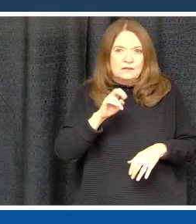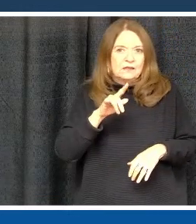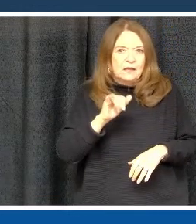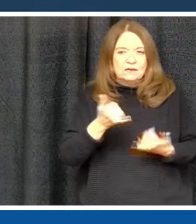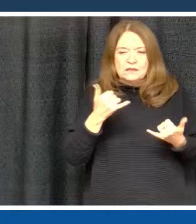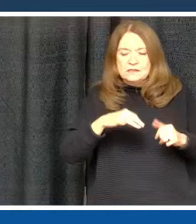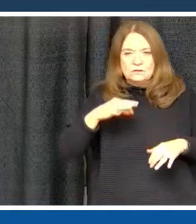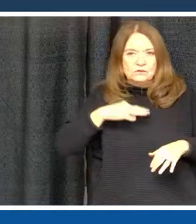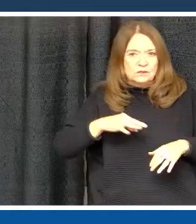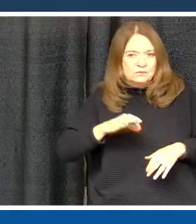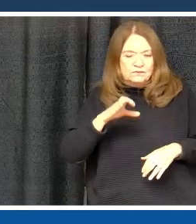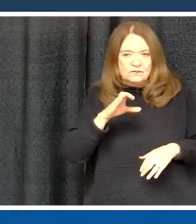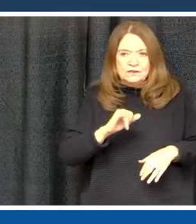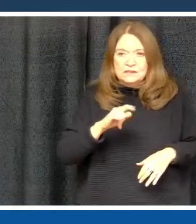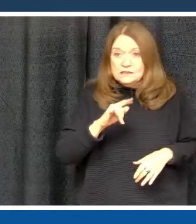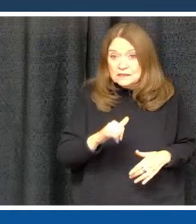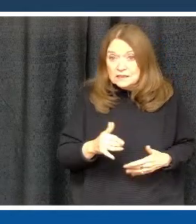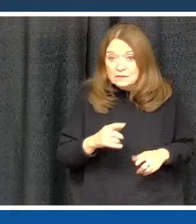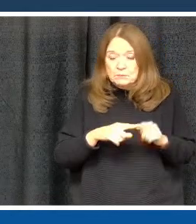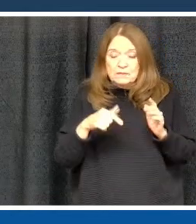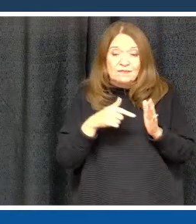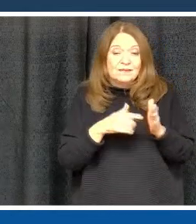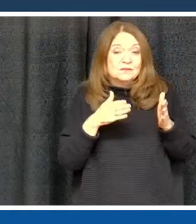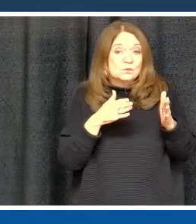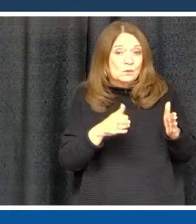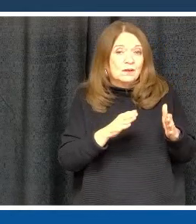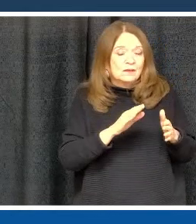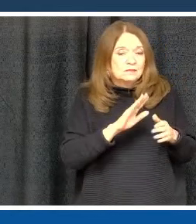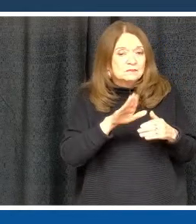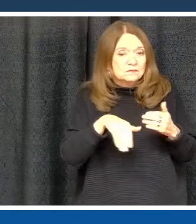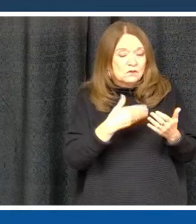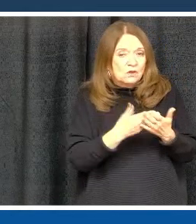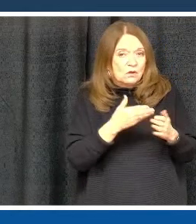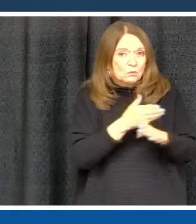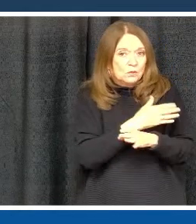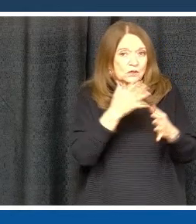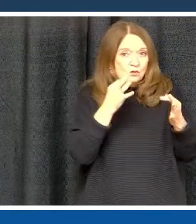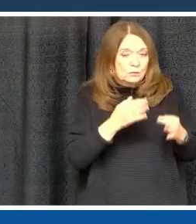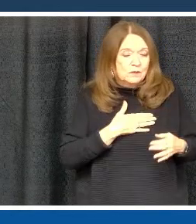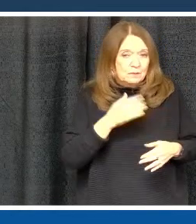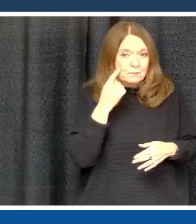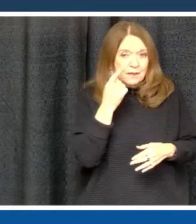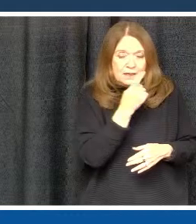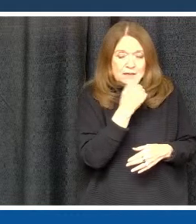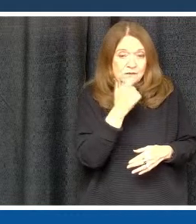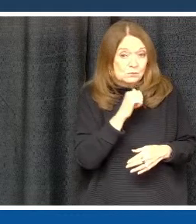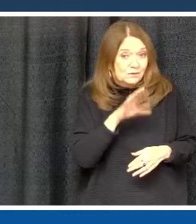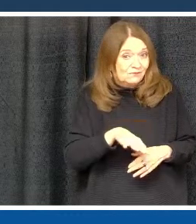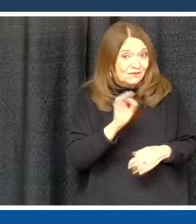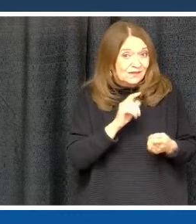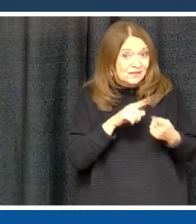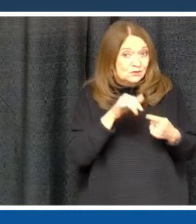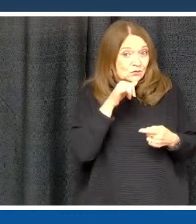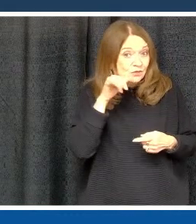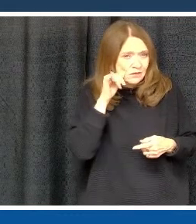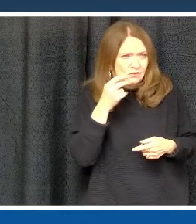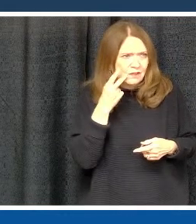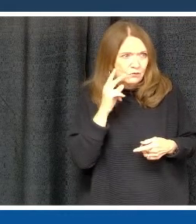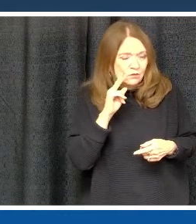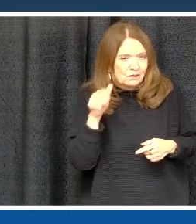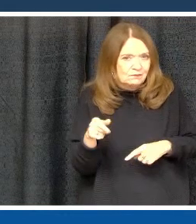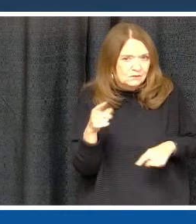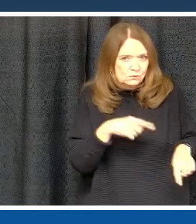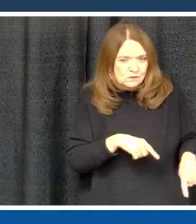city. But this way, this was all predetermined in my eyes, right? Because we didn't find out about this until yesterday or the day before that this was